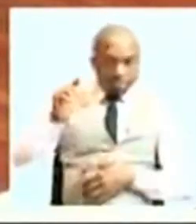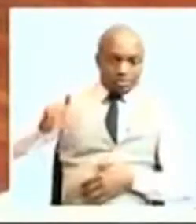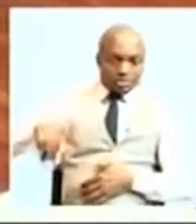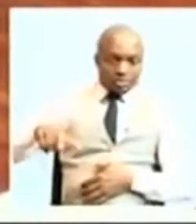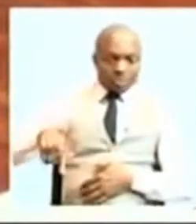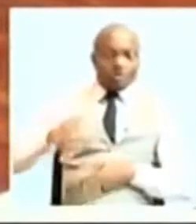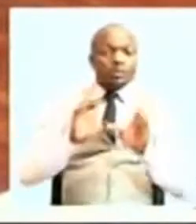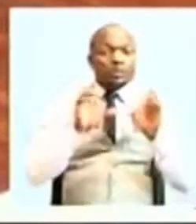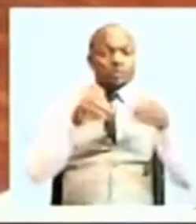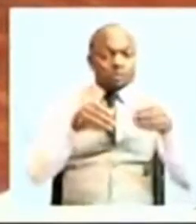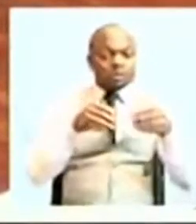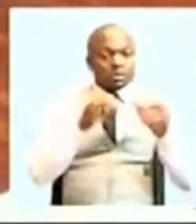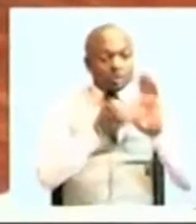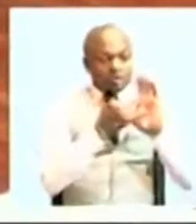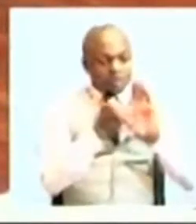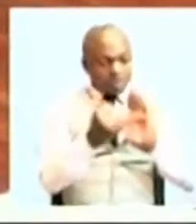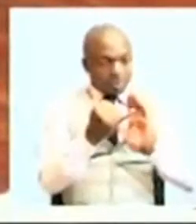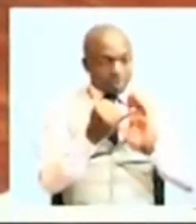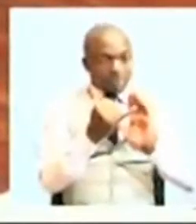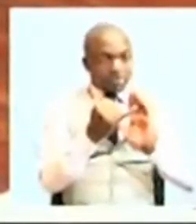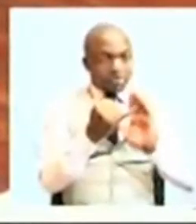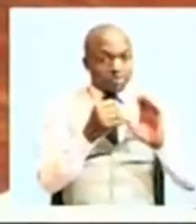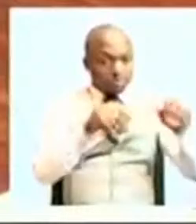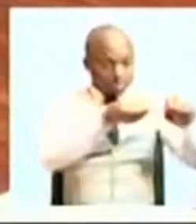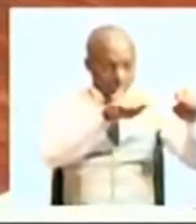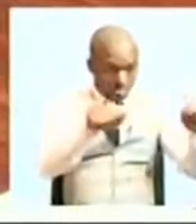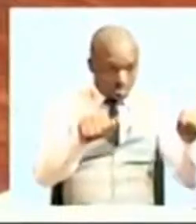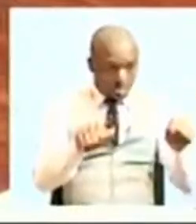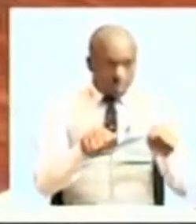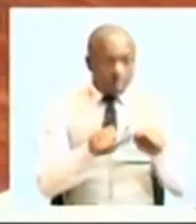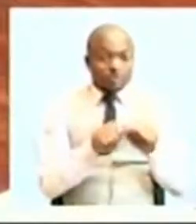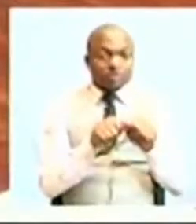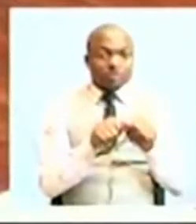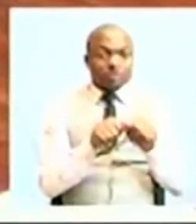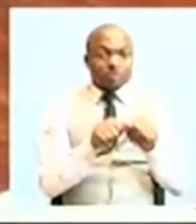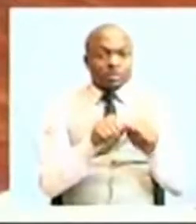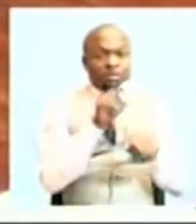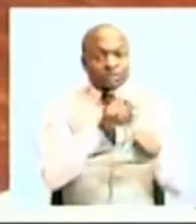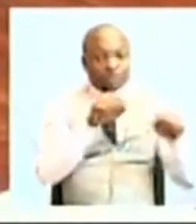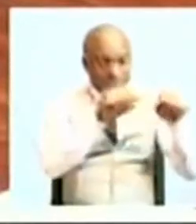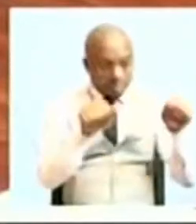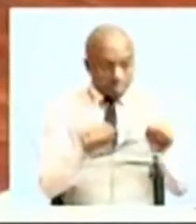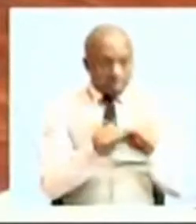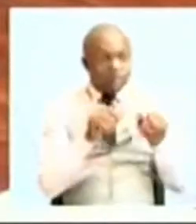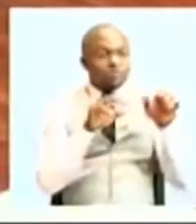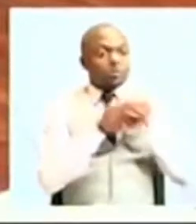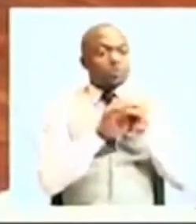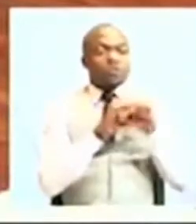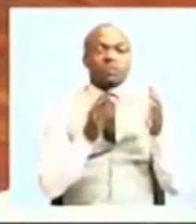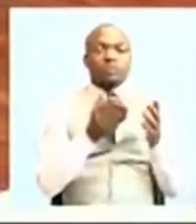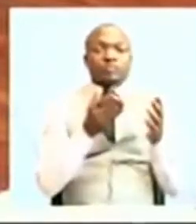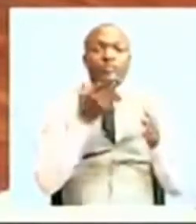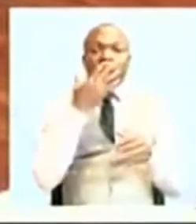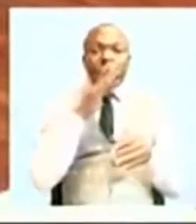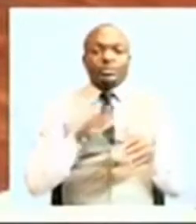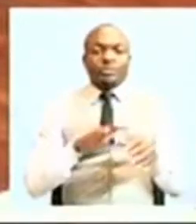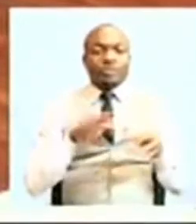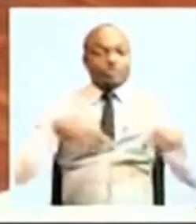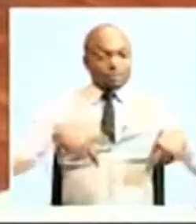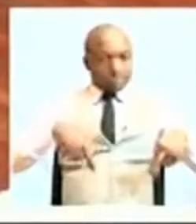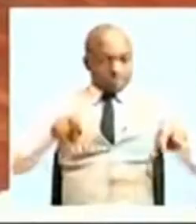the community in identifying an alternative site, as the earlier site could not be accessed due to the bad state of the